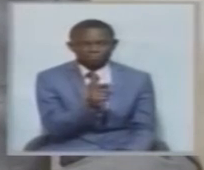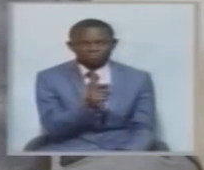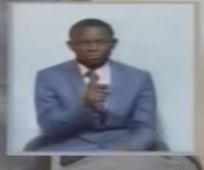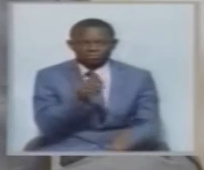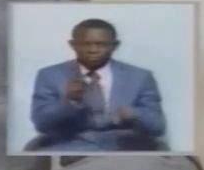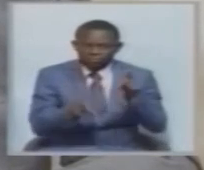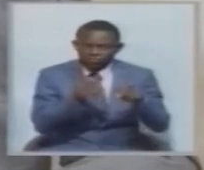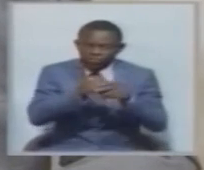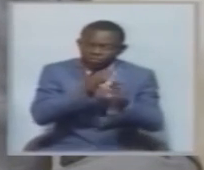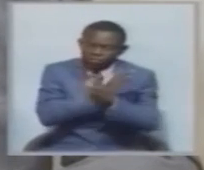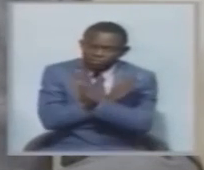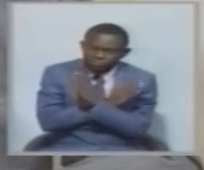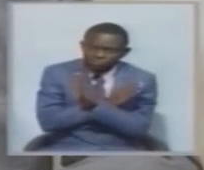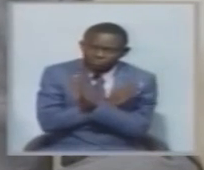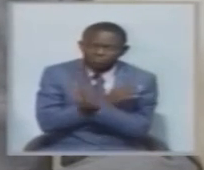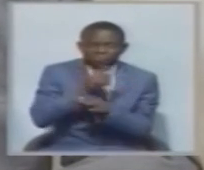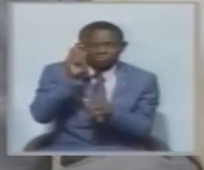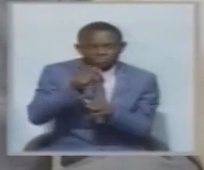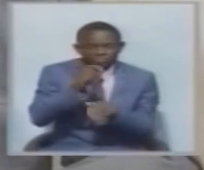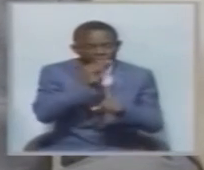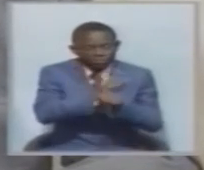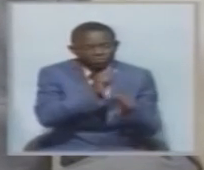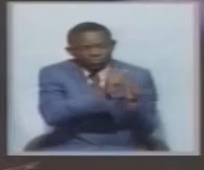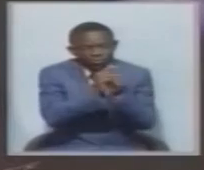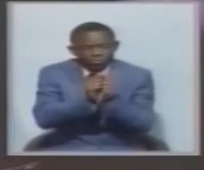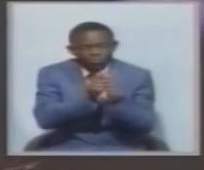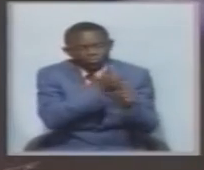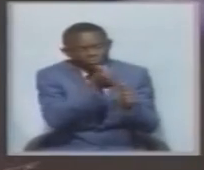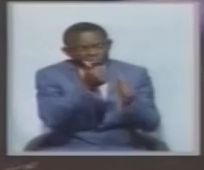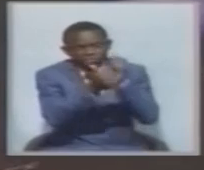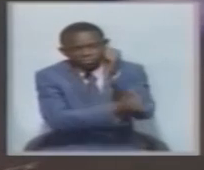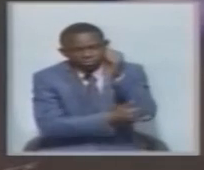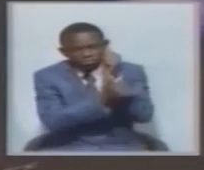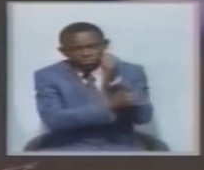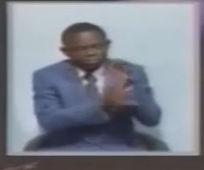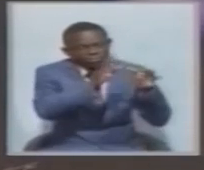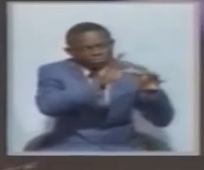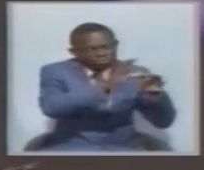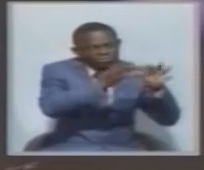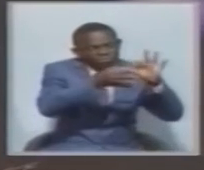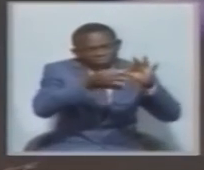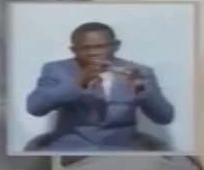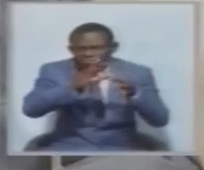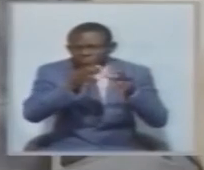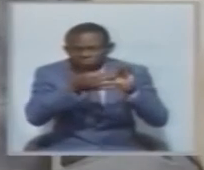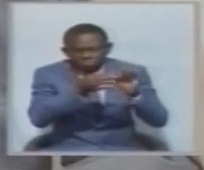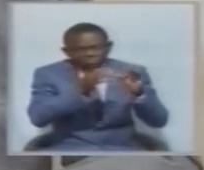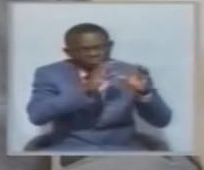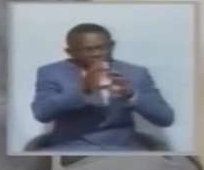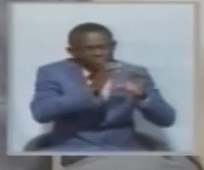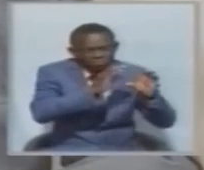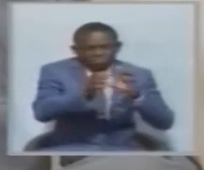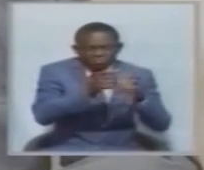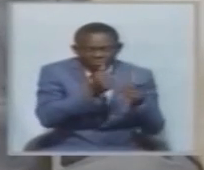should learn to network with other countries so that they are able to sell their candidate to become the African Development